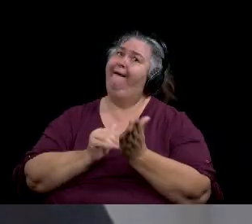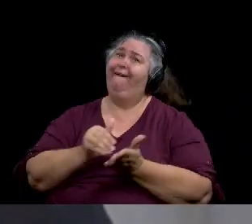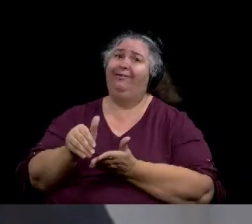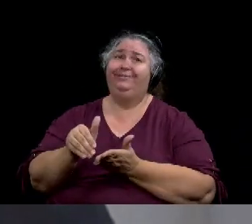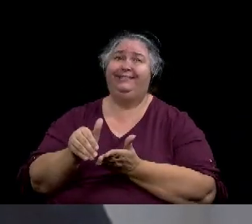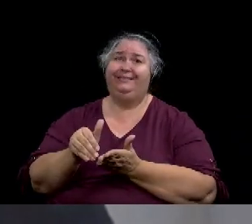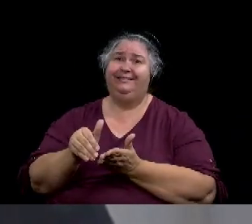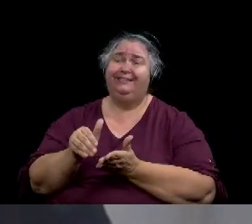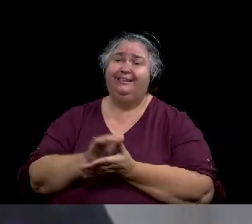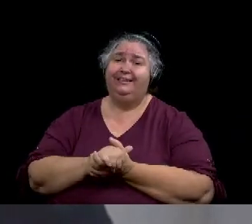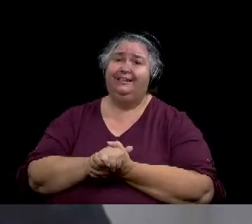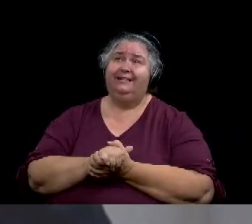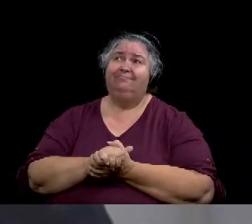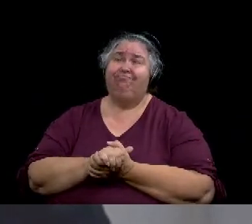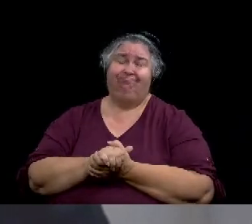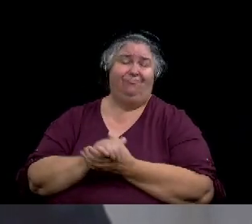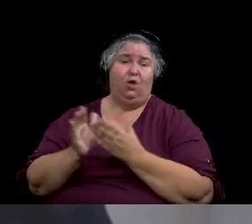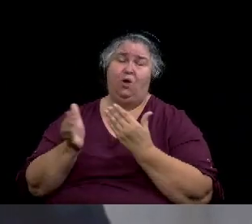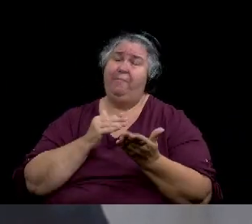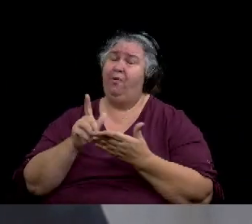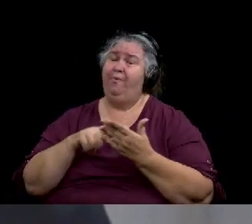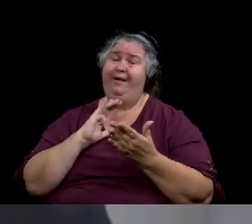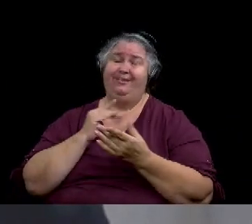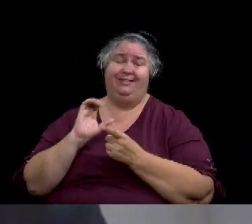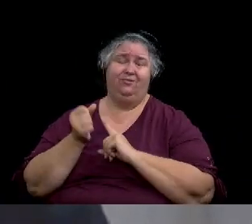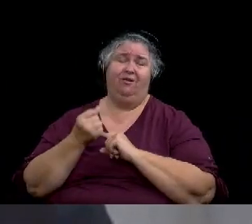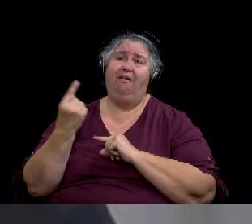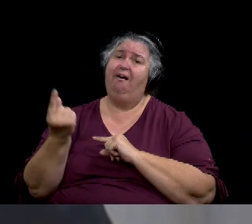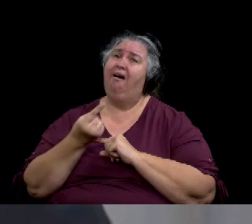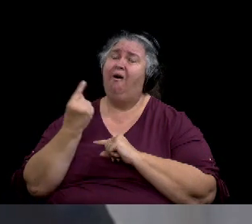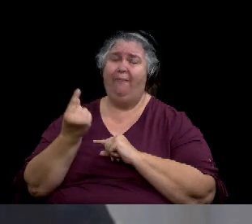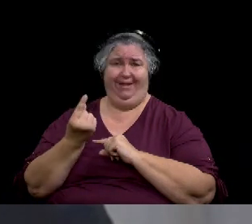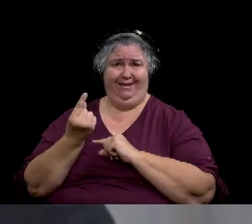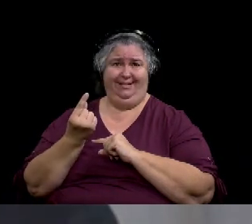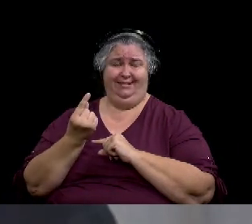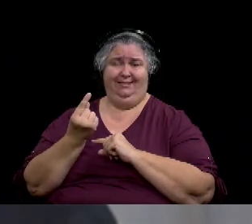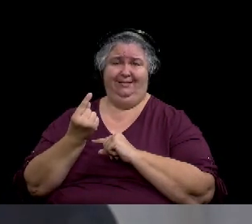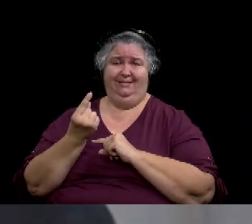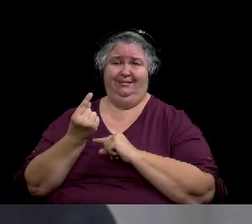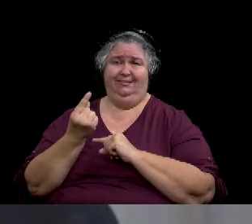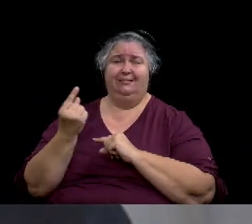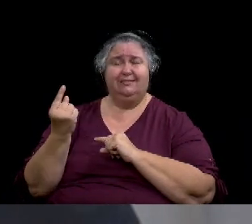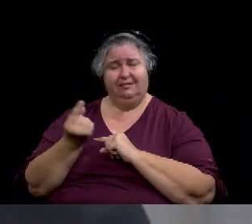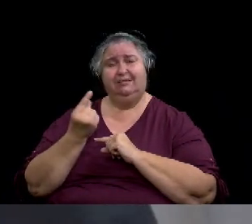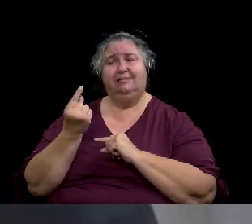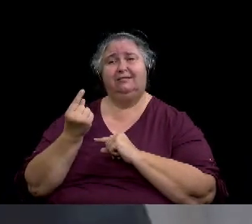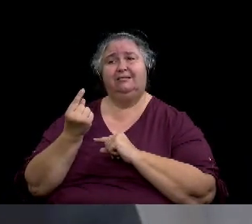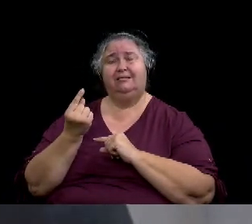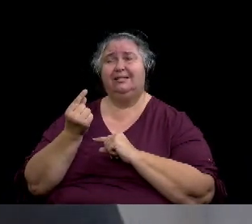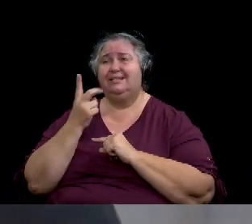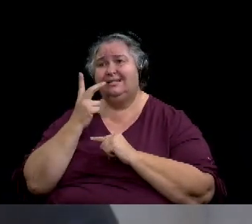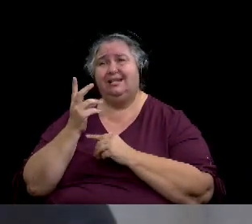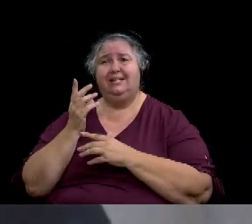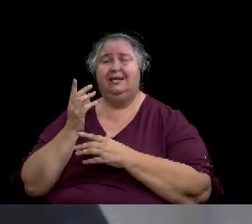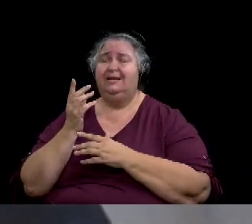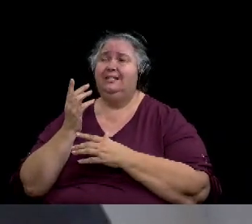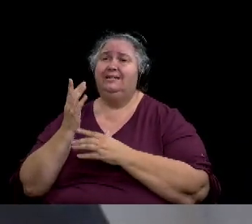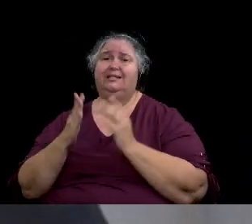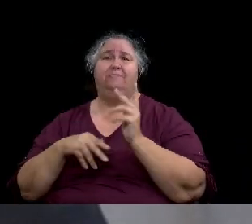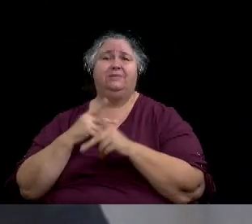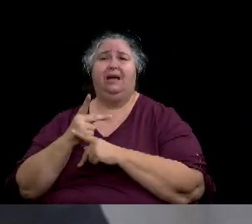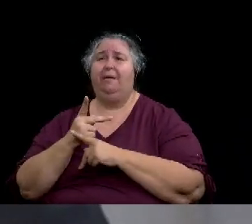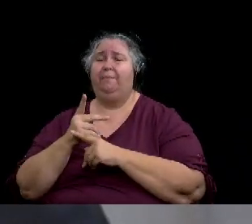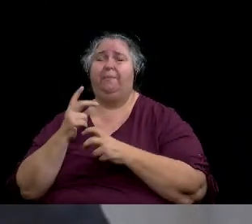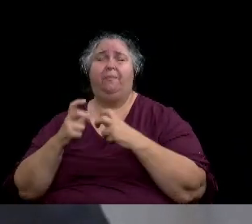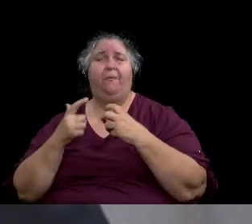I think that's no matter what our situation, there's always going to be some form of problems that we